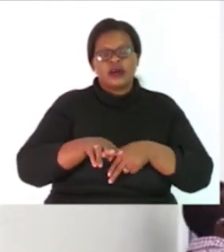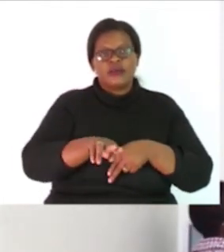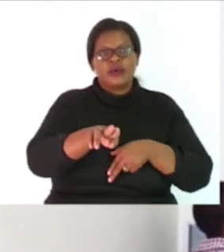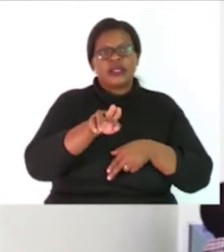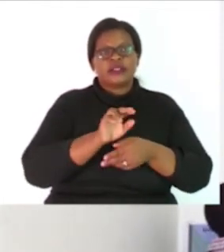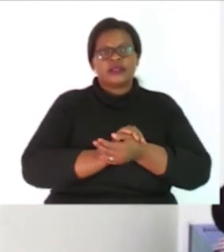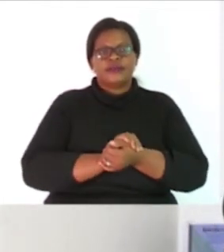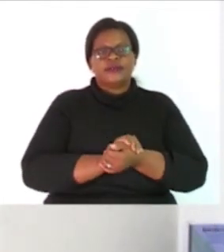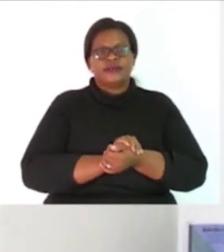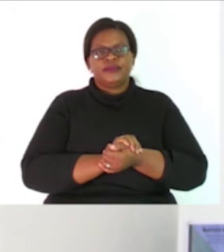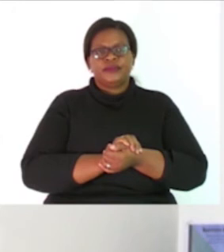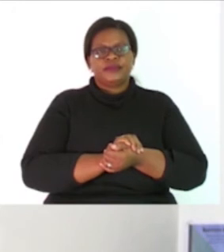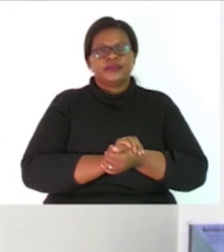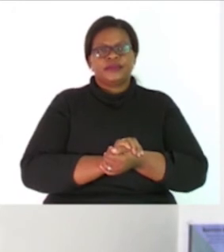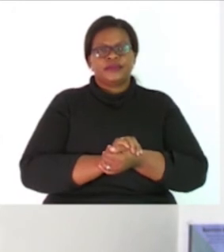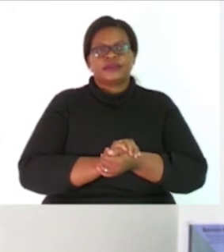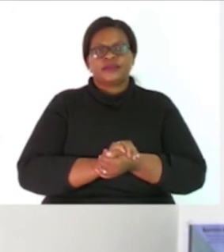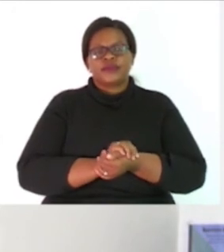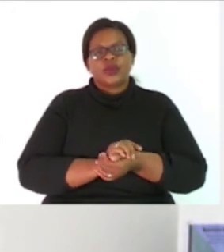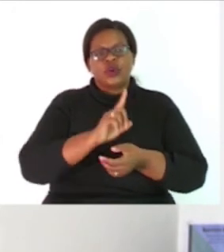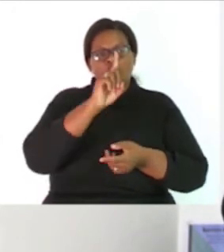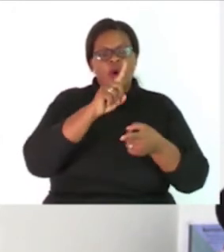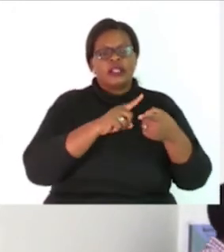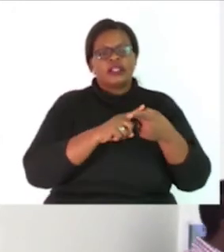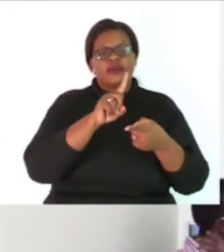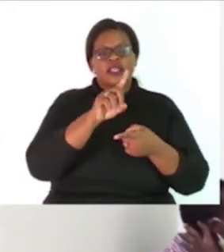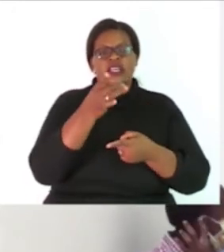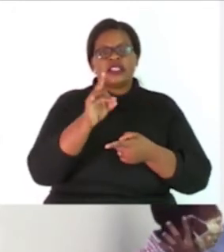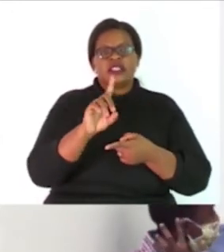what is 1 times 18?